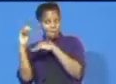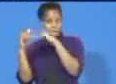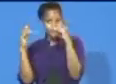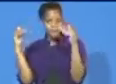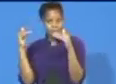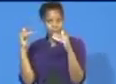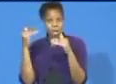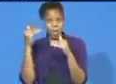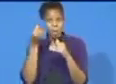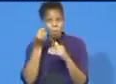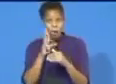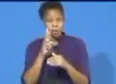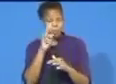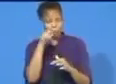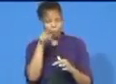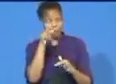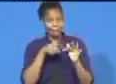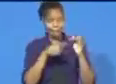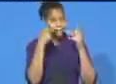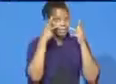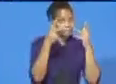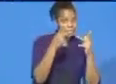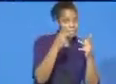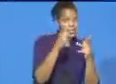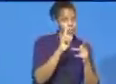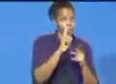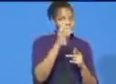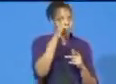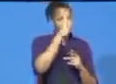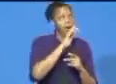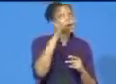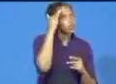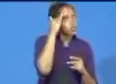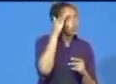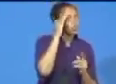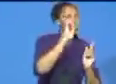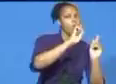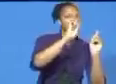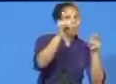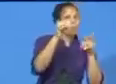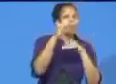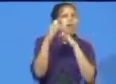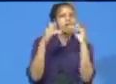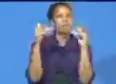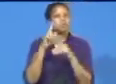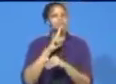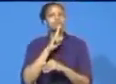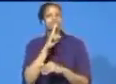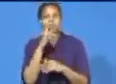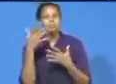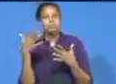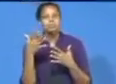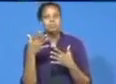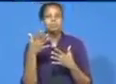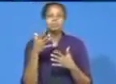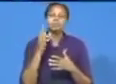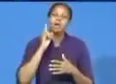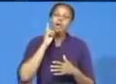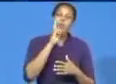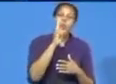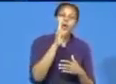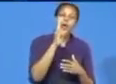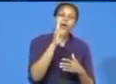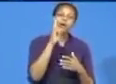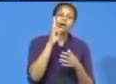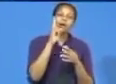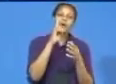God knows are going to heaven, the truth is, there's a single thread that wires all of God's